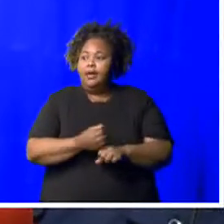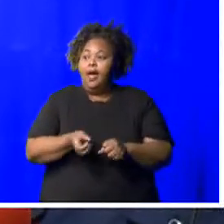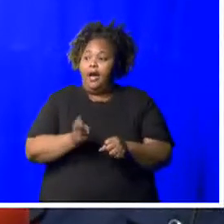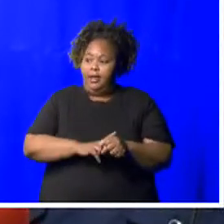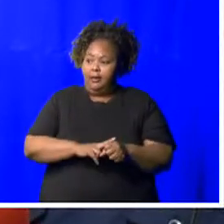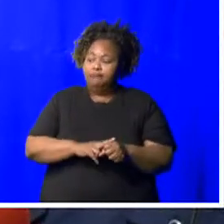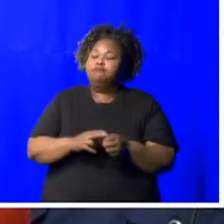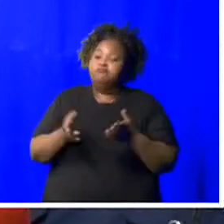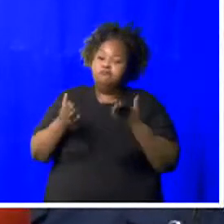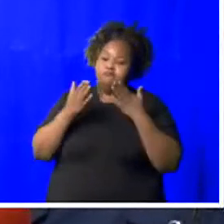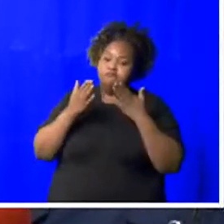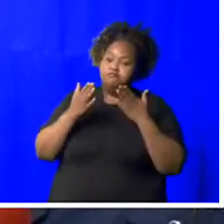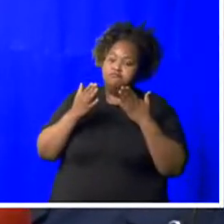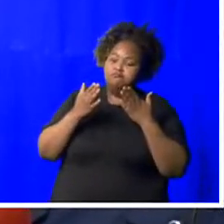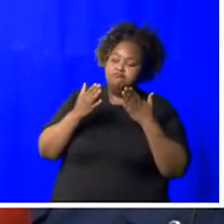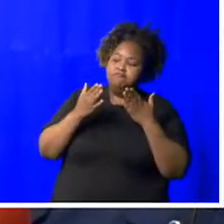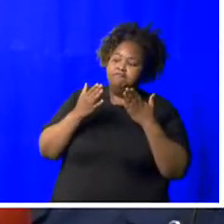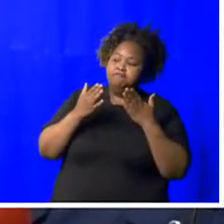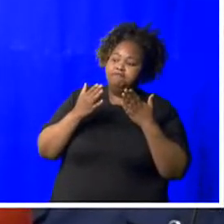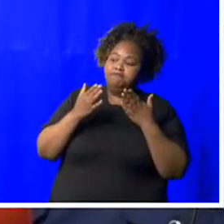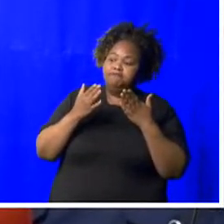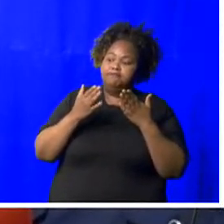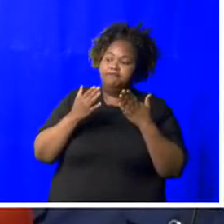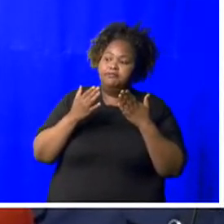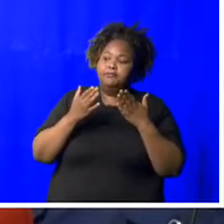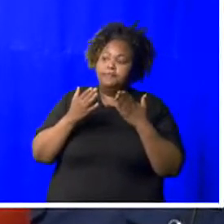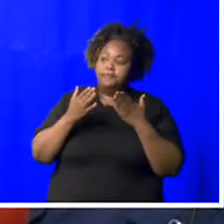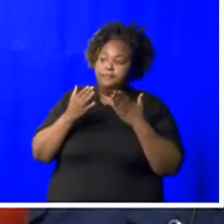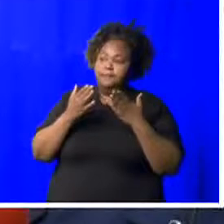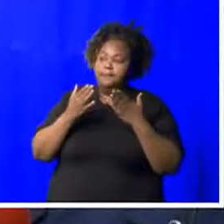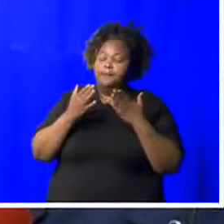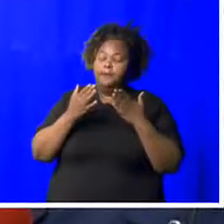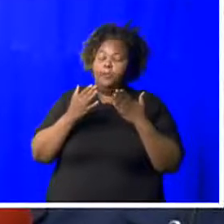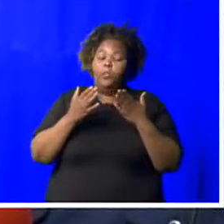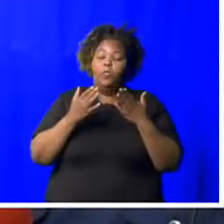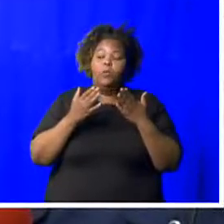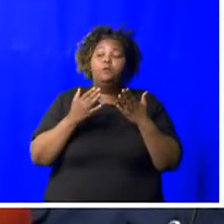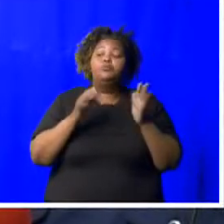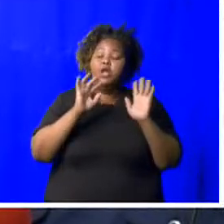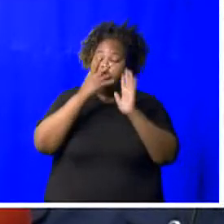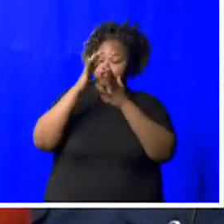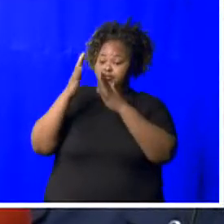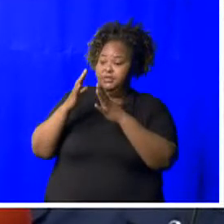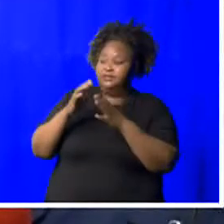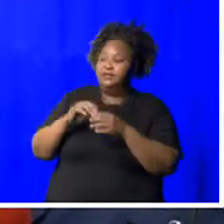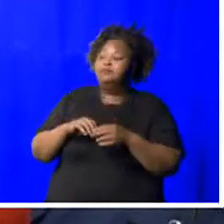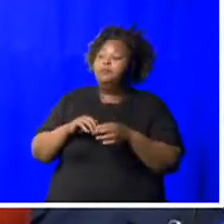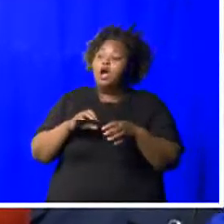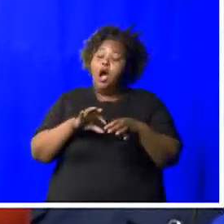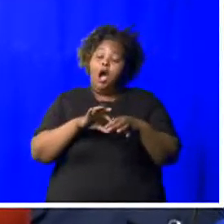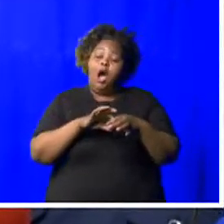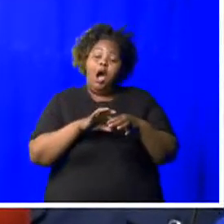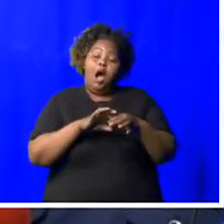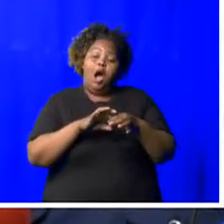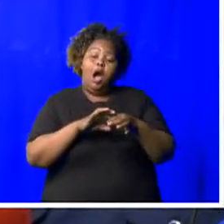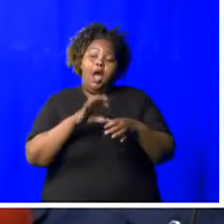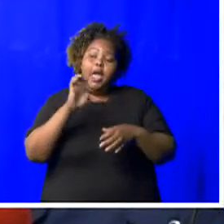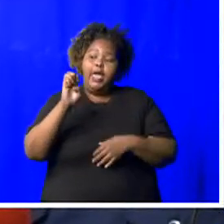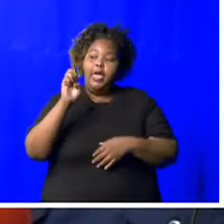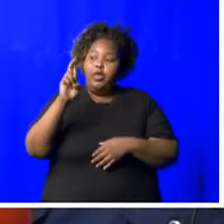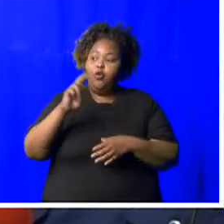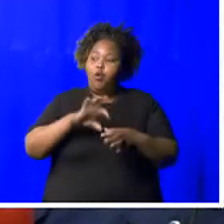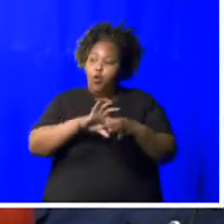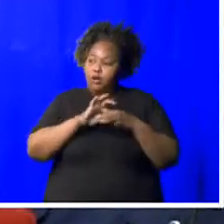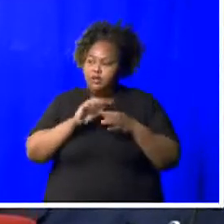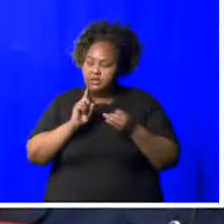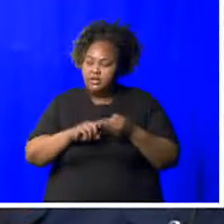technically. Mr. Speaker, in particular, I'd like to acknowledge the support we received from PEPFAR, the European Union, the Republic of China